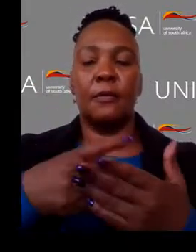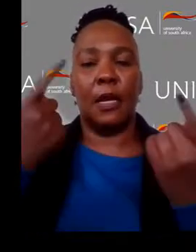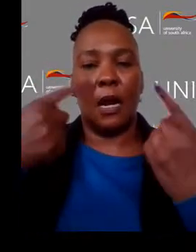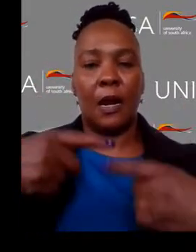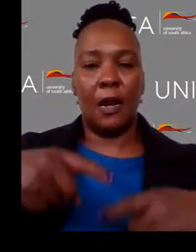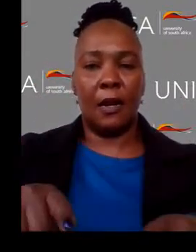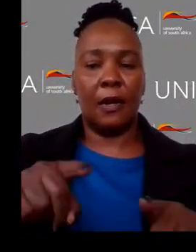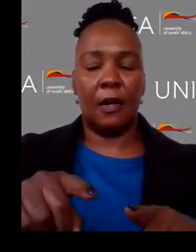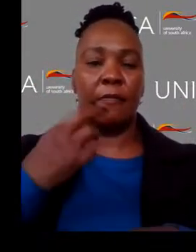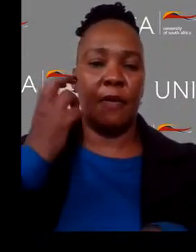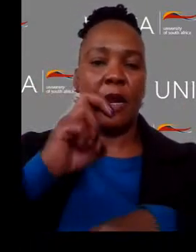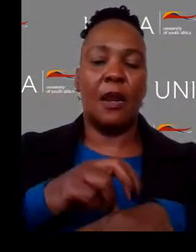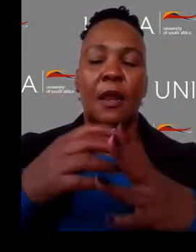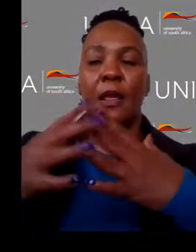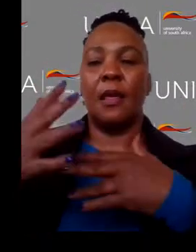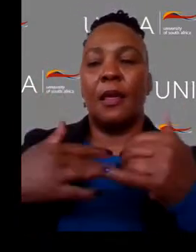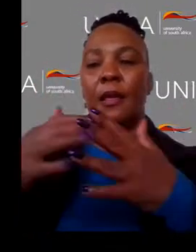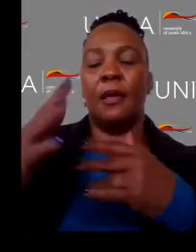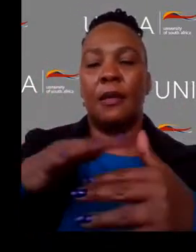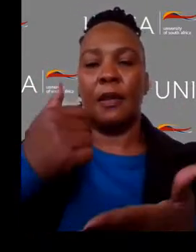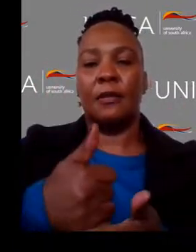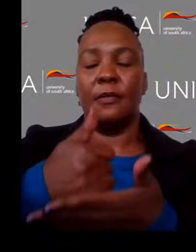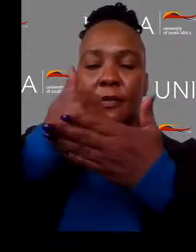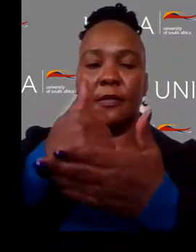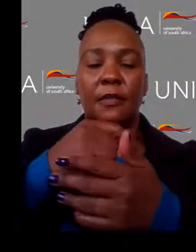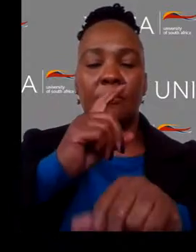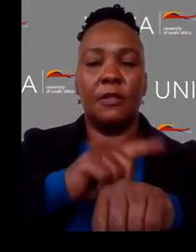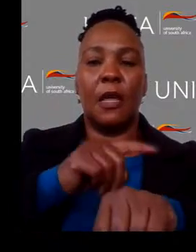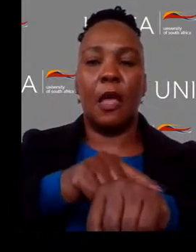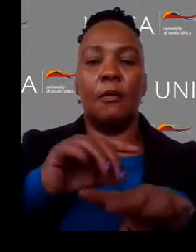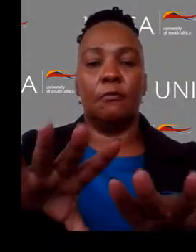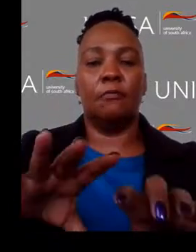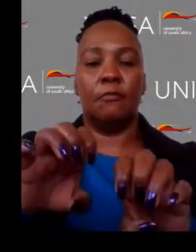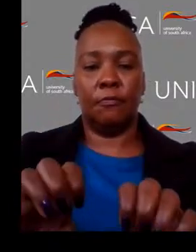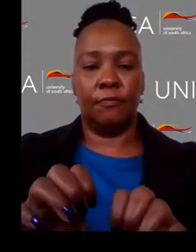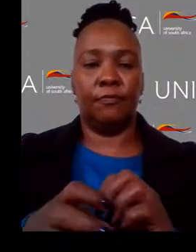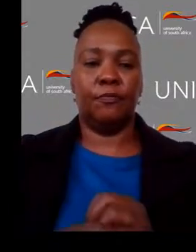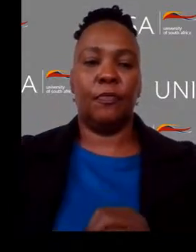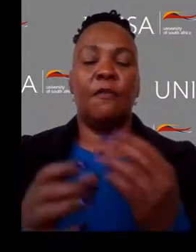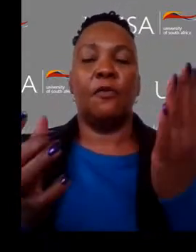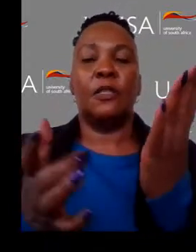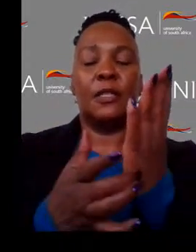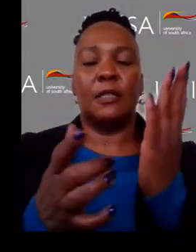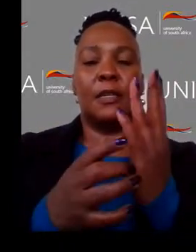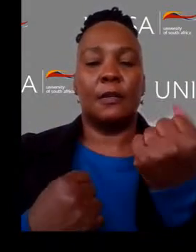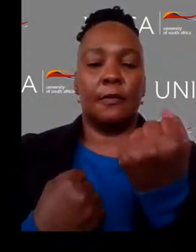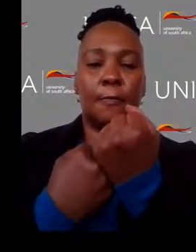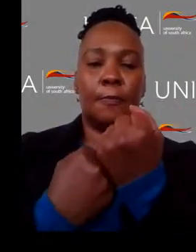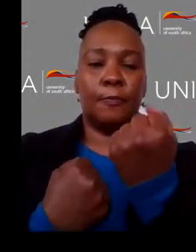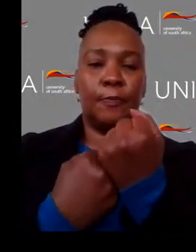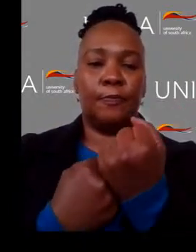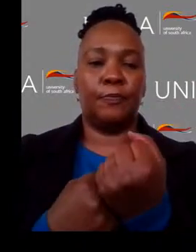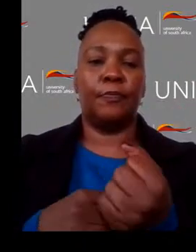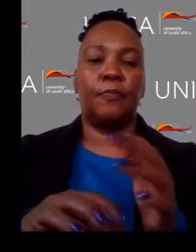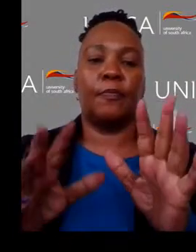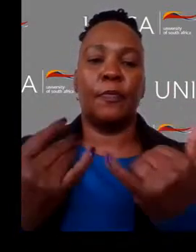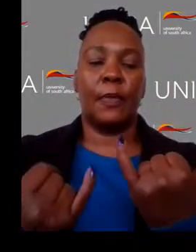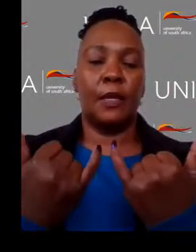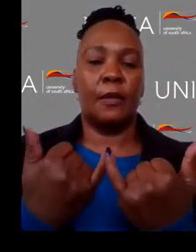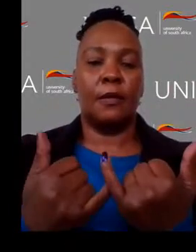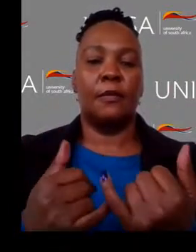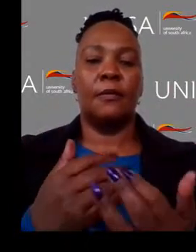case you need any assistance during the exams for technical support. Now, we do have